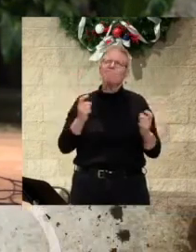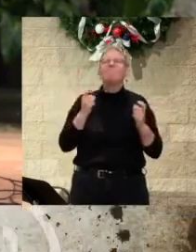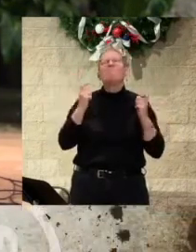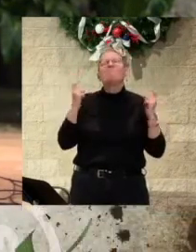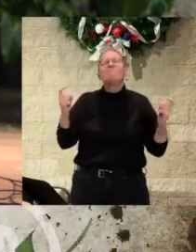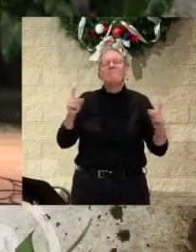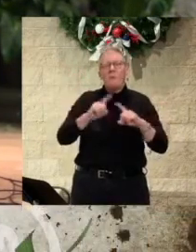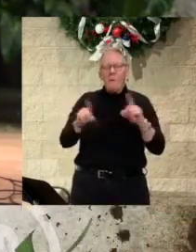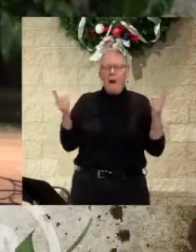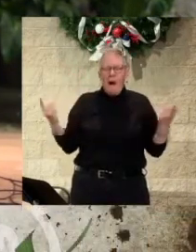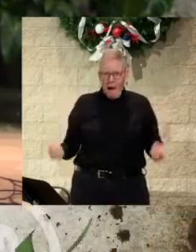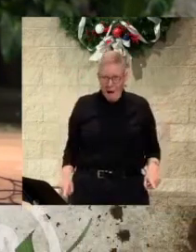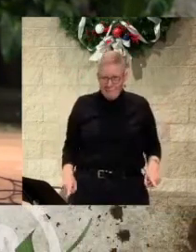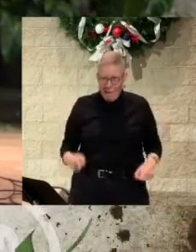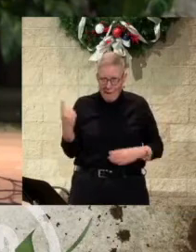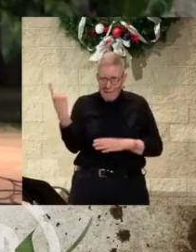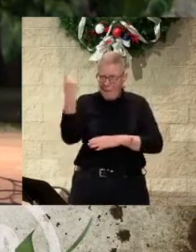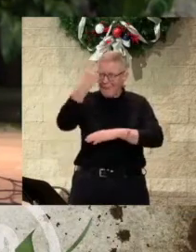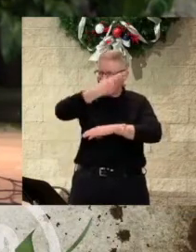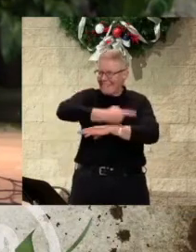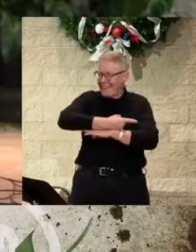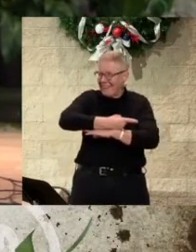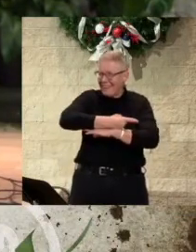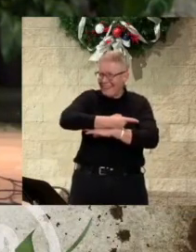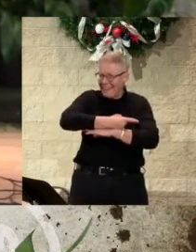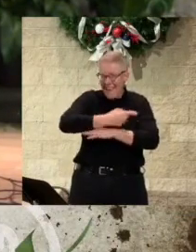celebrate. But then, one day,